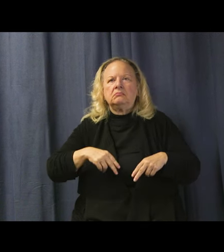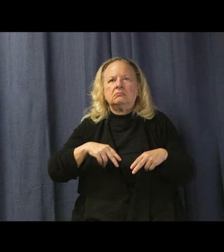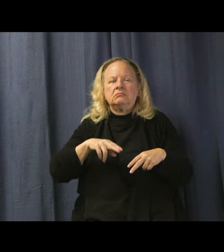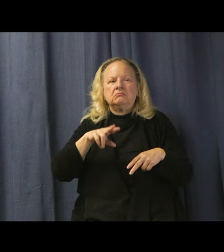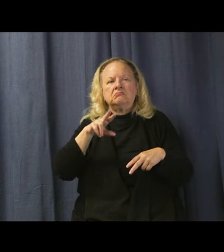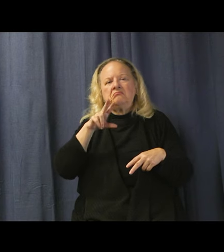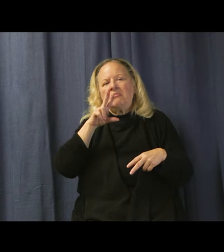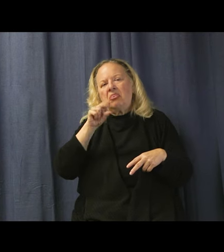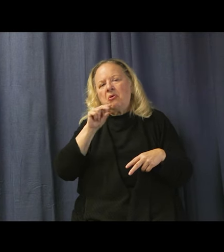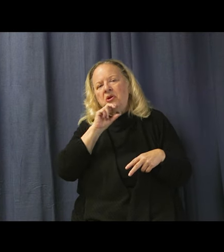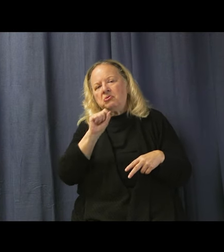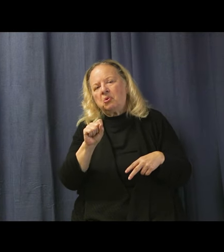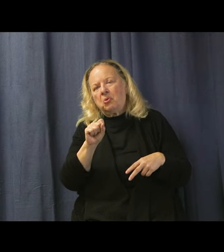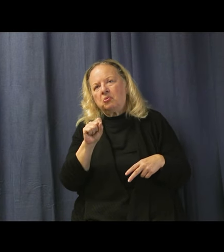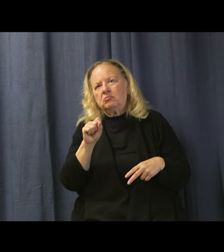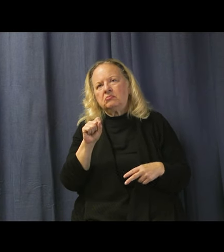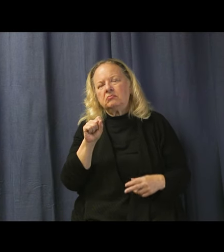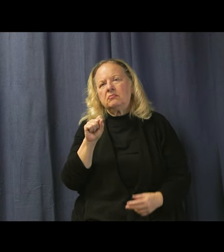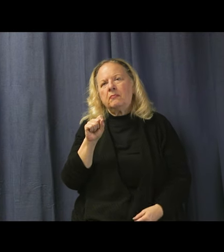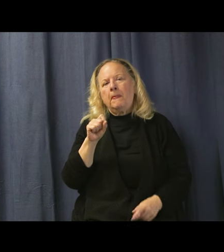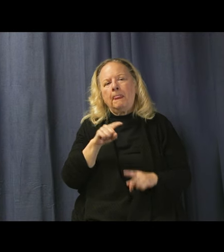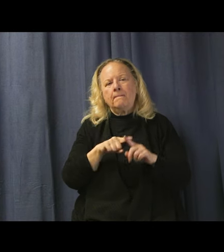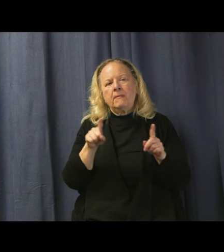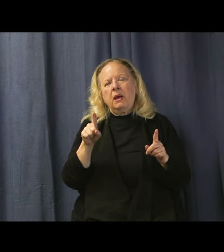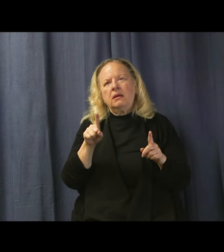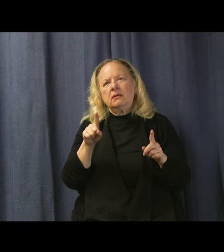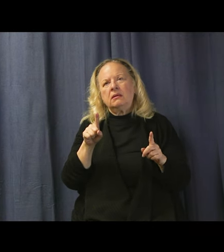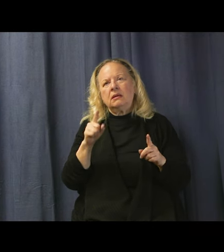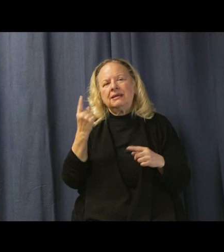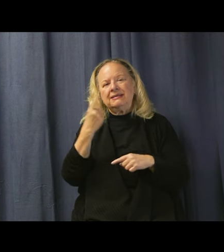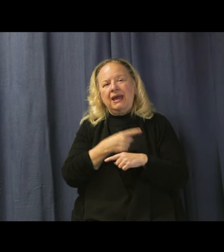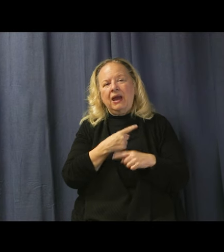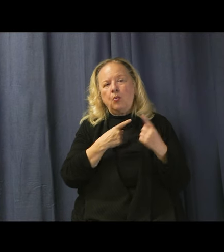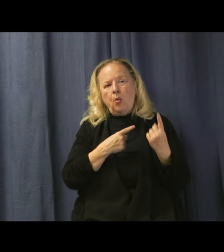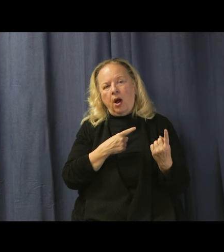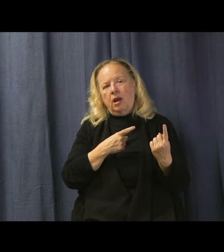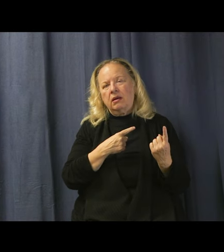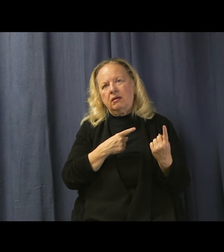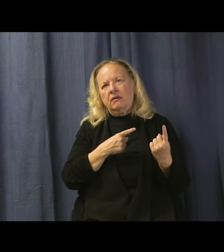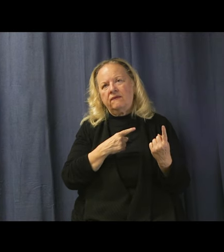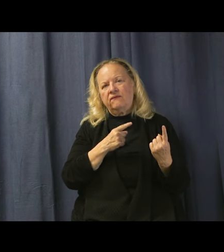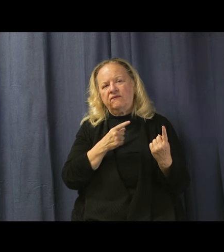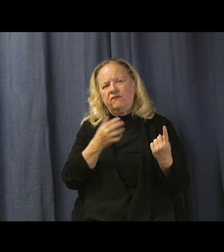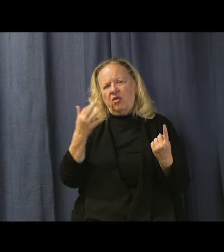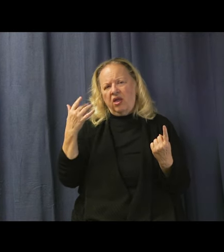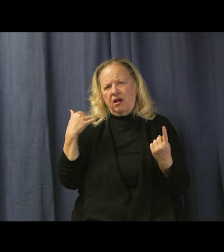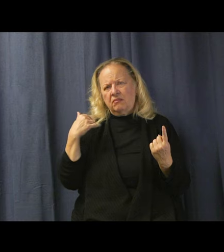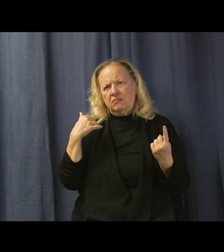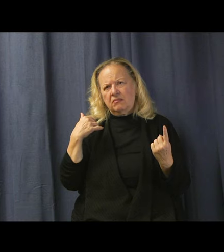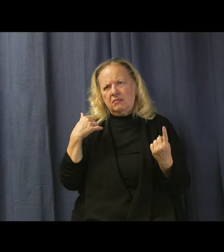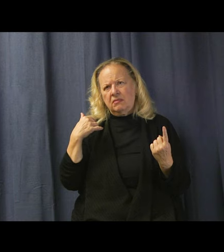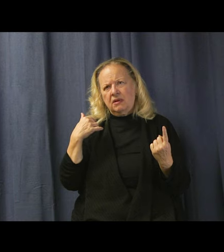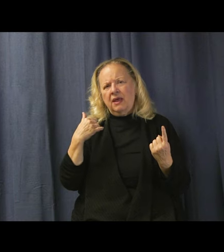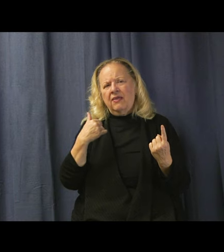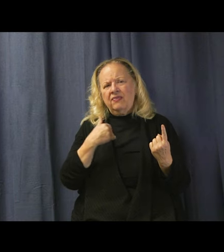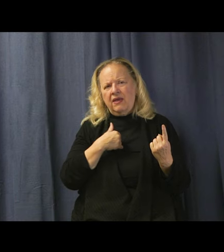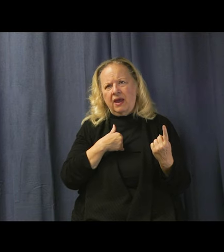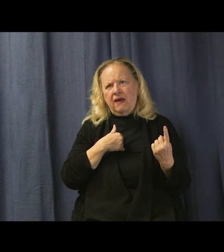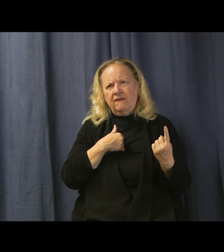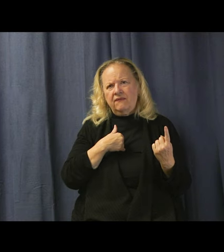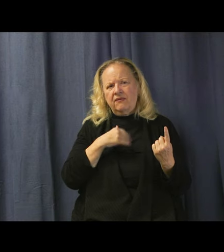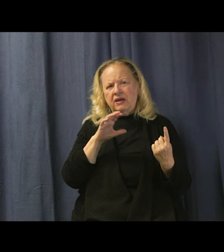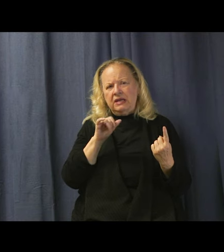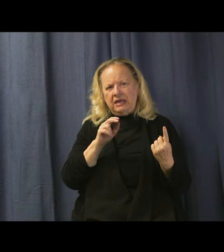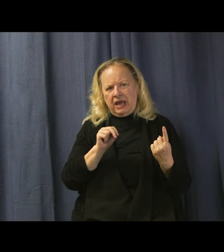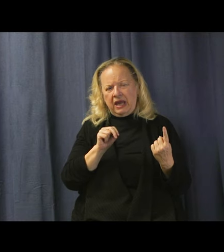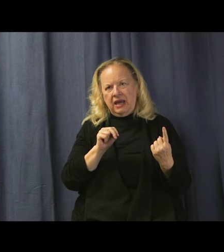30 years old, roughly, right? But it was day one for them. Okay, and they go out and they have Adam and Eve, or they have